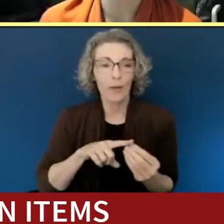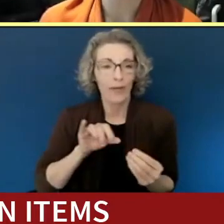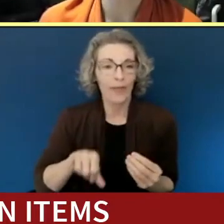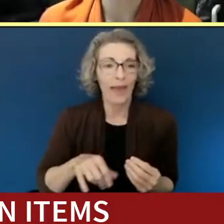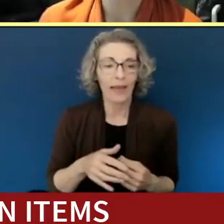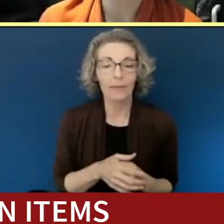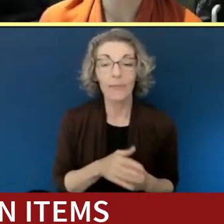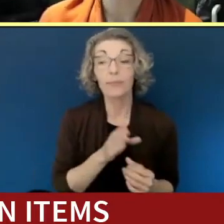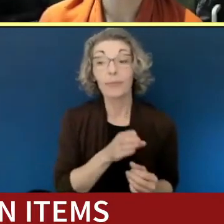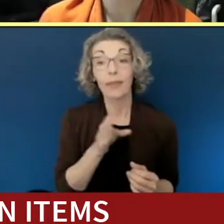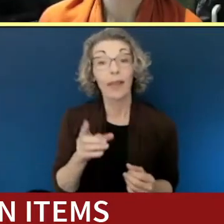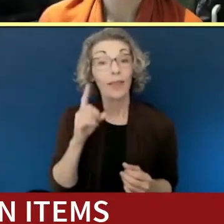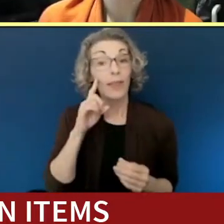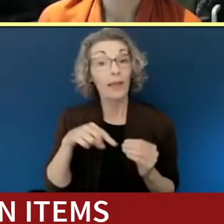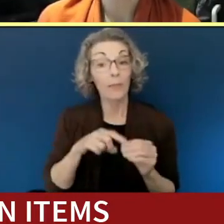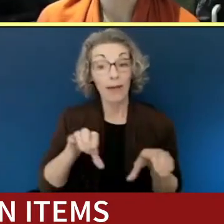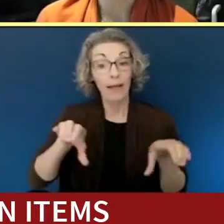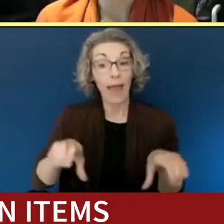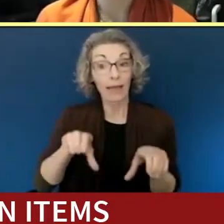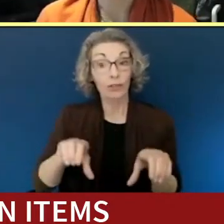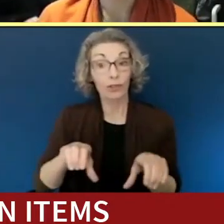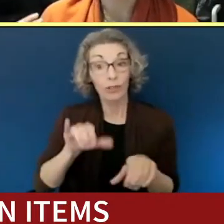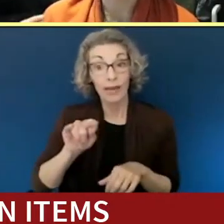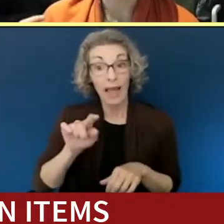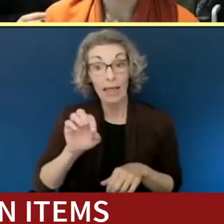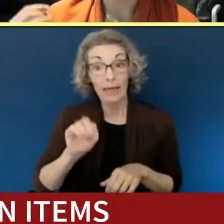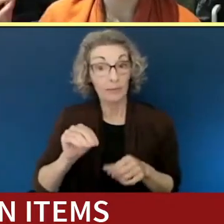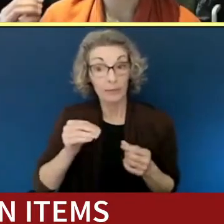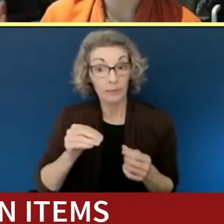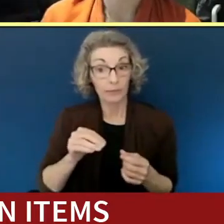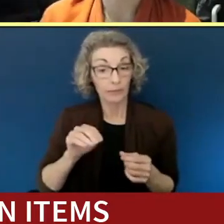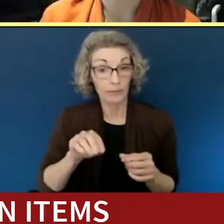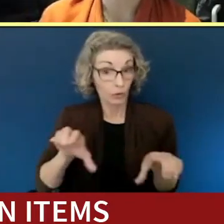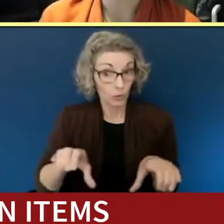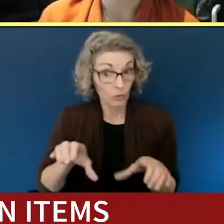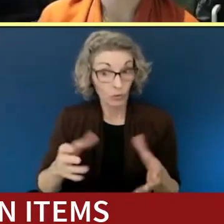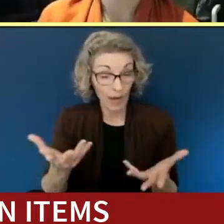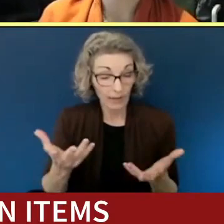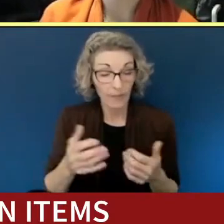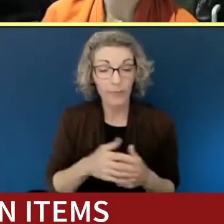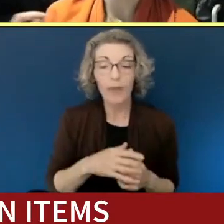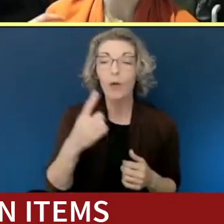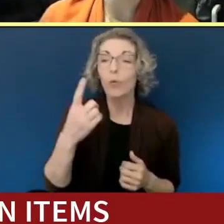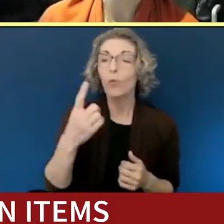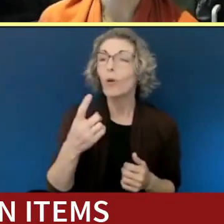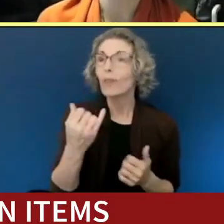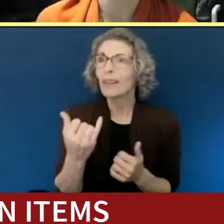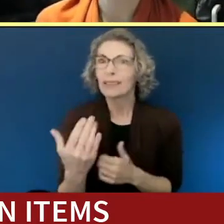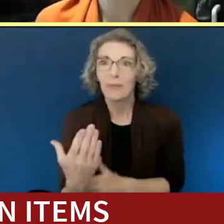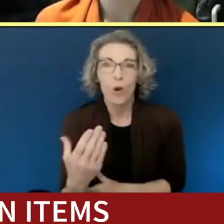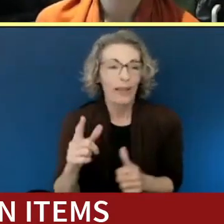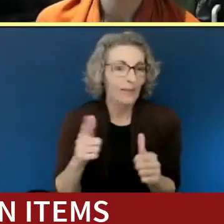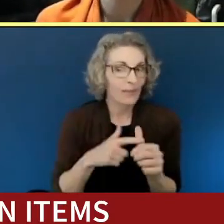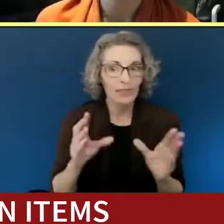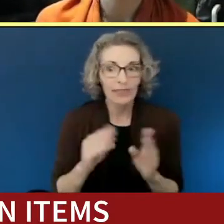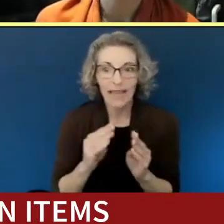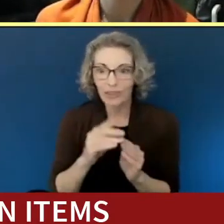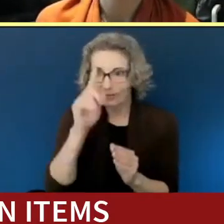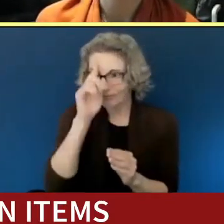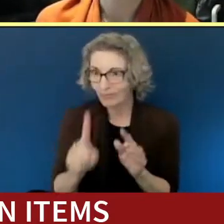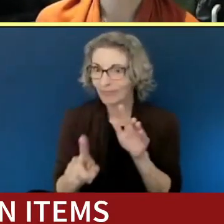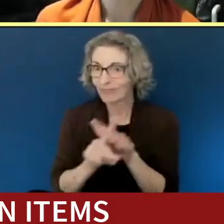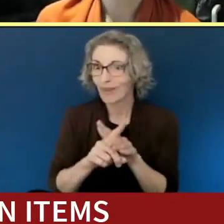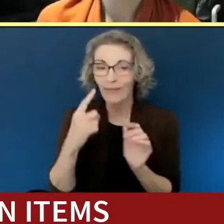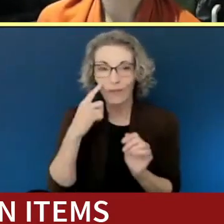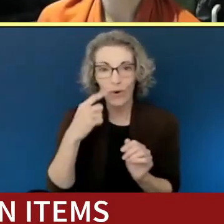action items, one of the things that first came to mind in the very first session this morning and kind of I've been thinking